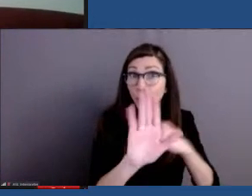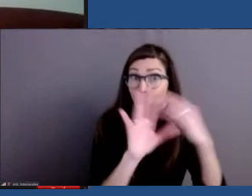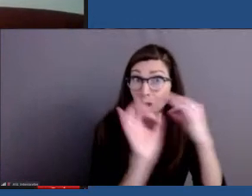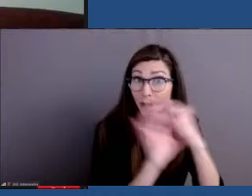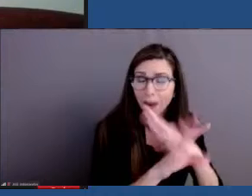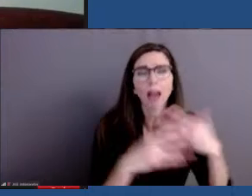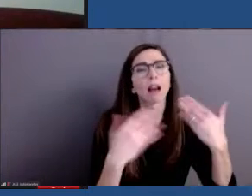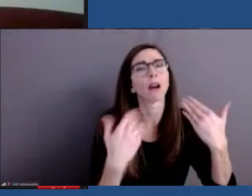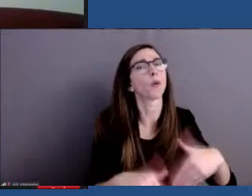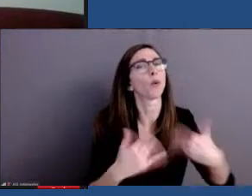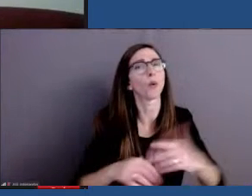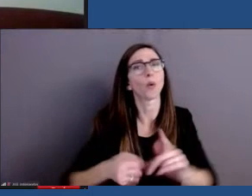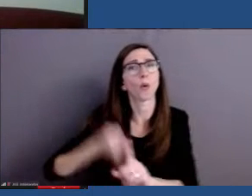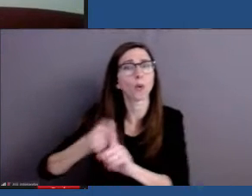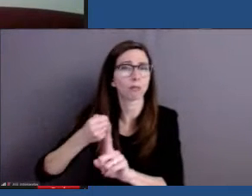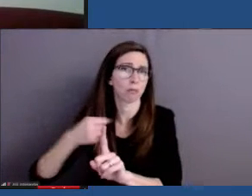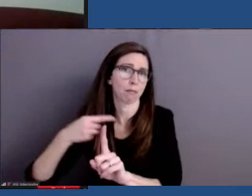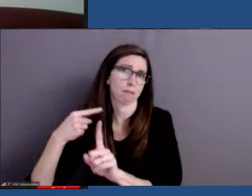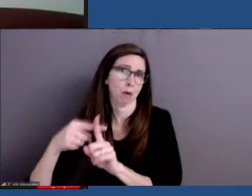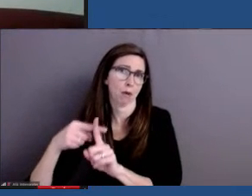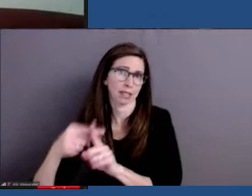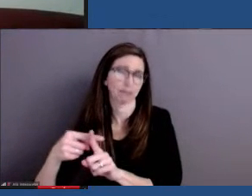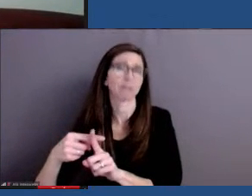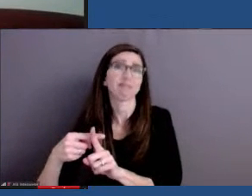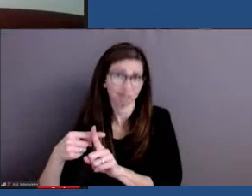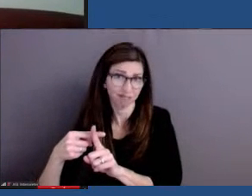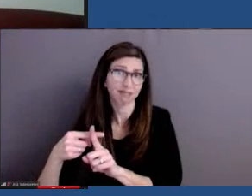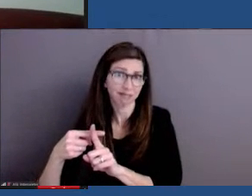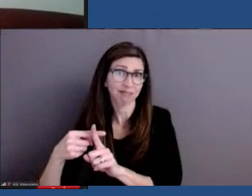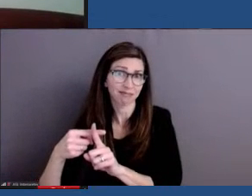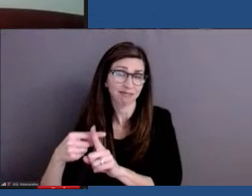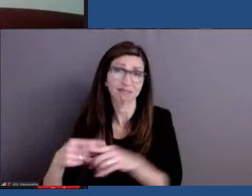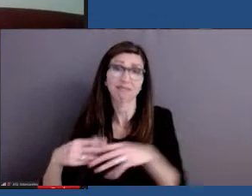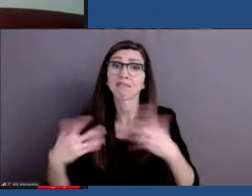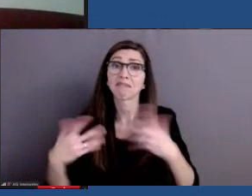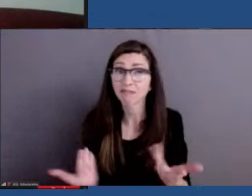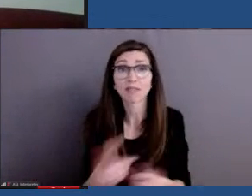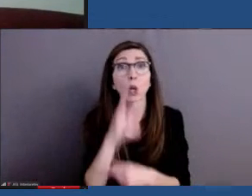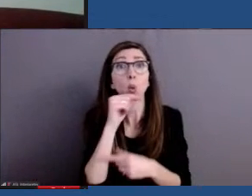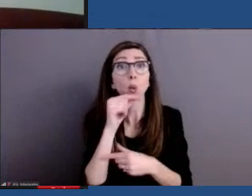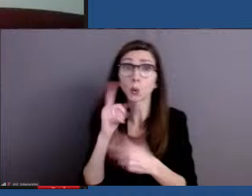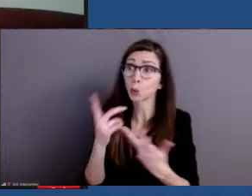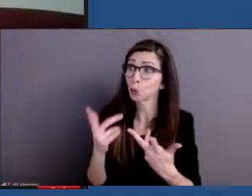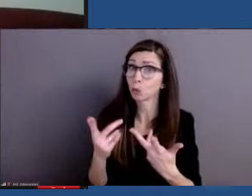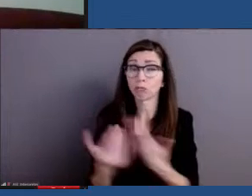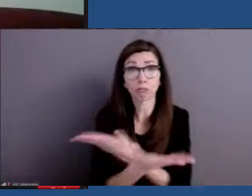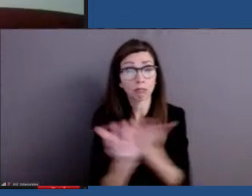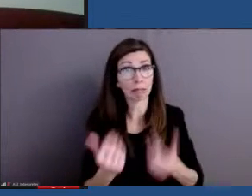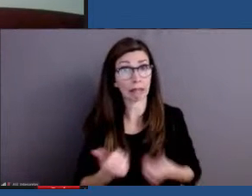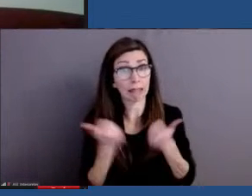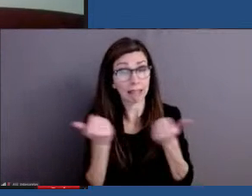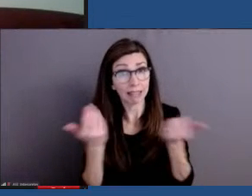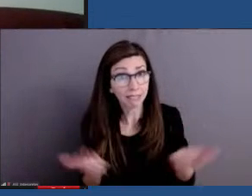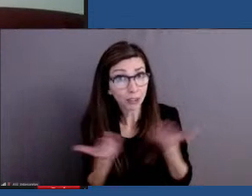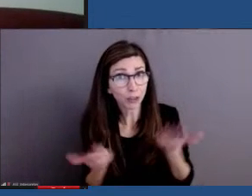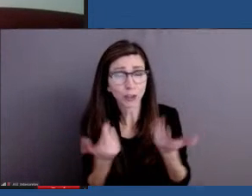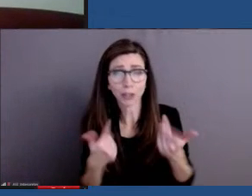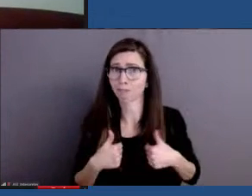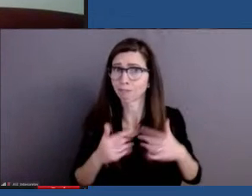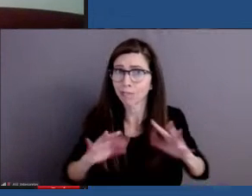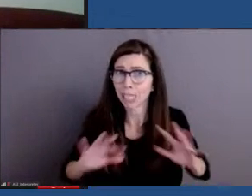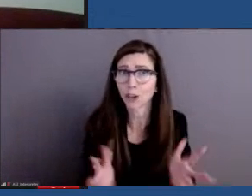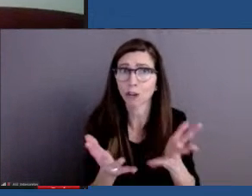positively for many others as well. Residents and visitors are invited to provide disability-related feedback on